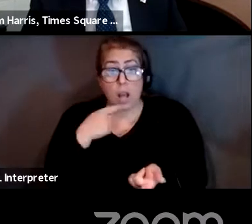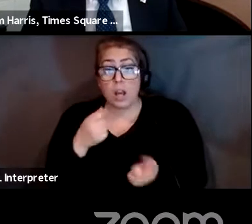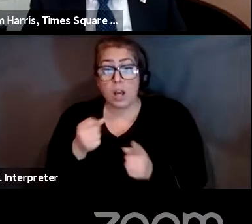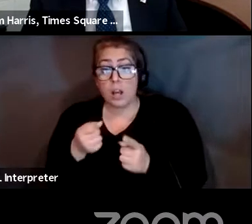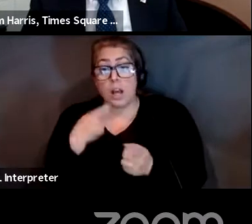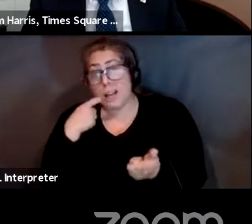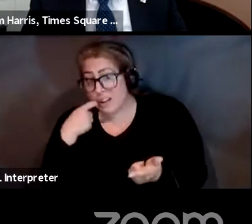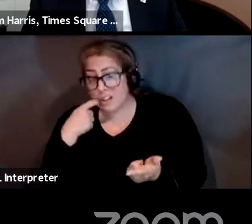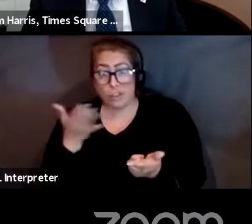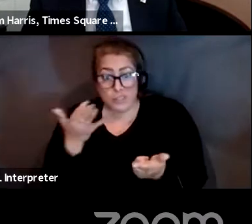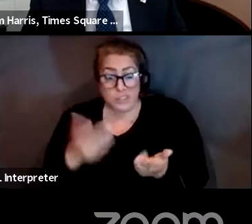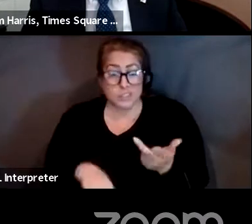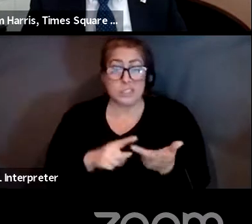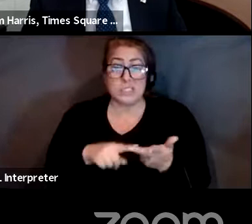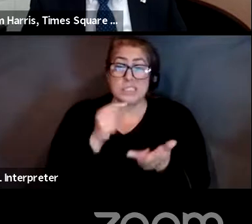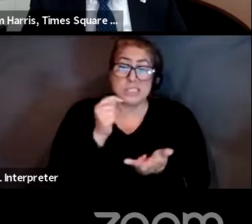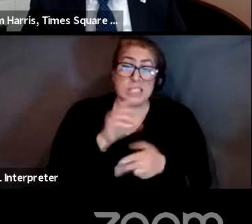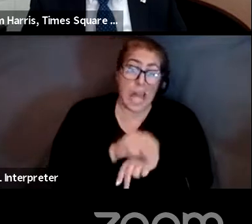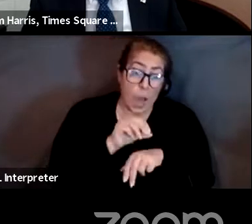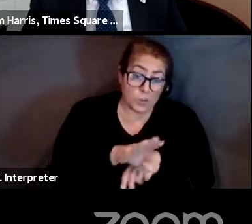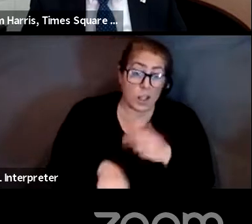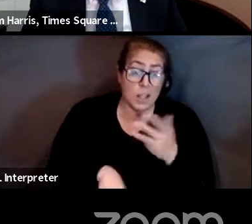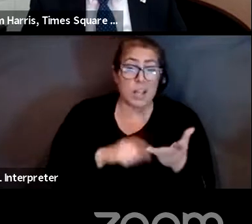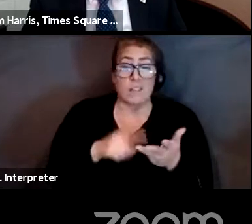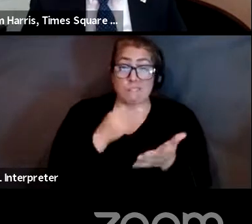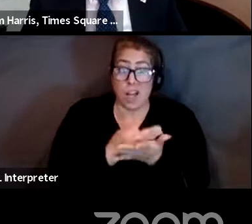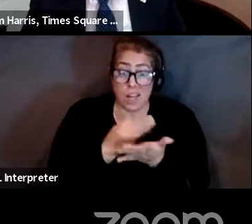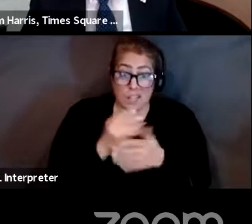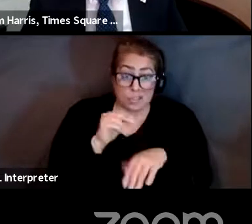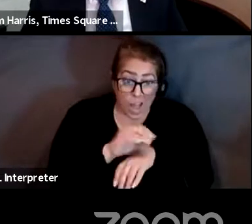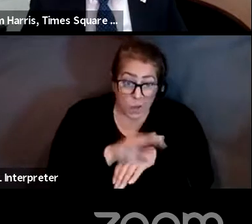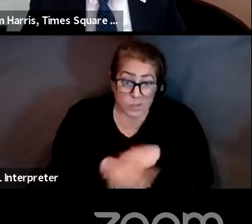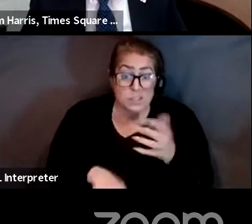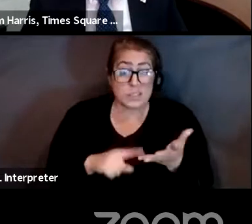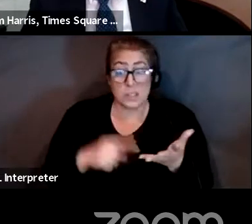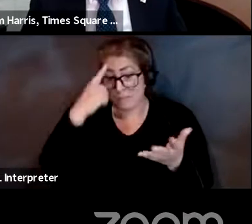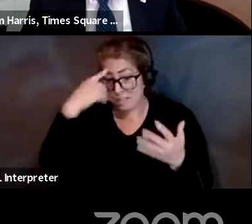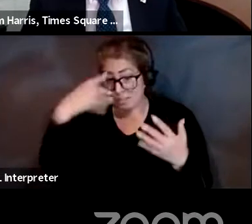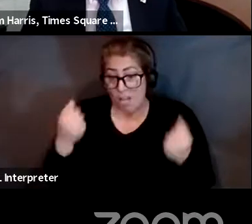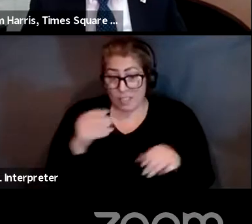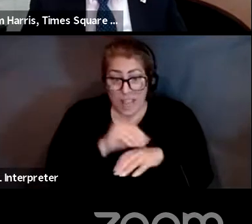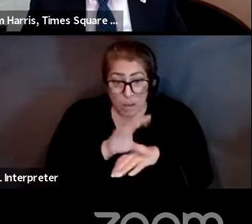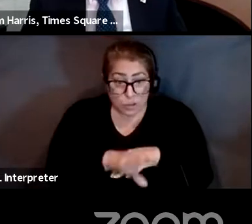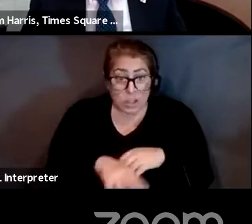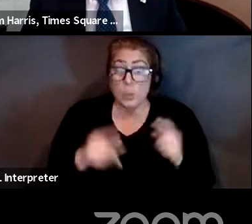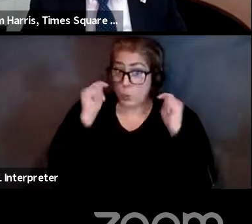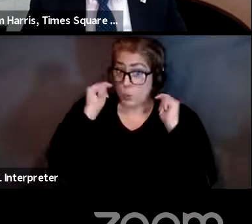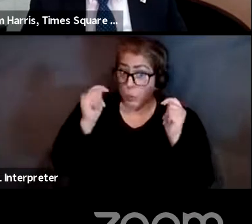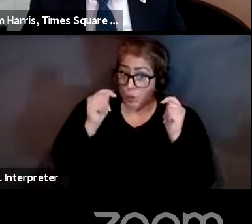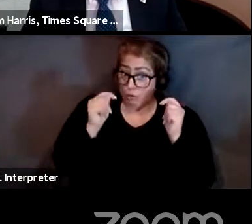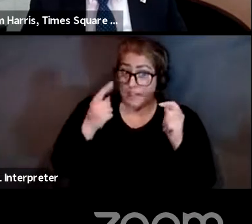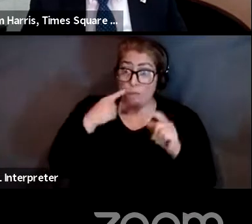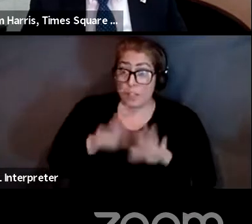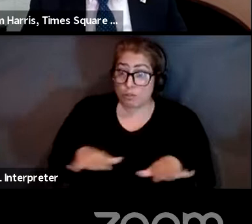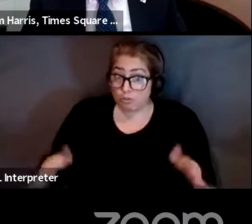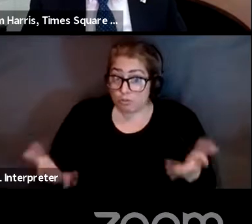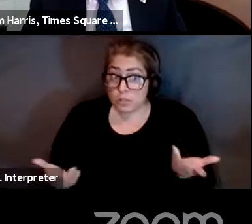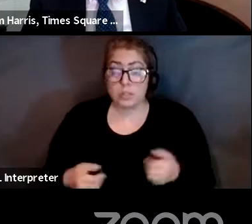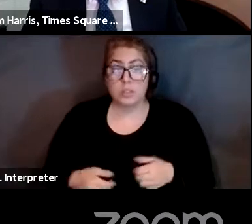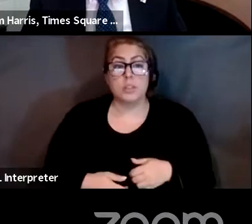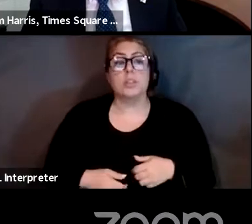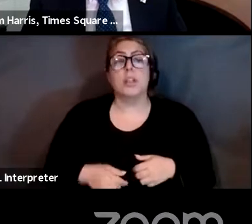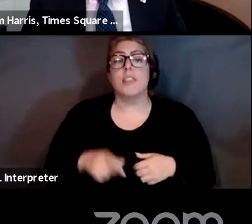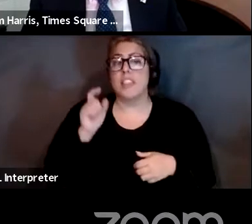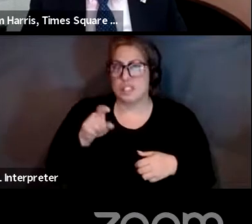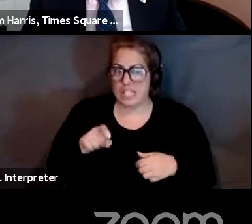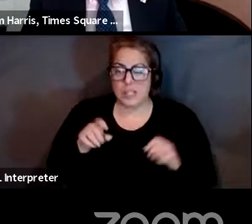need them, counseling, financial counseling, mental health counseling, et cetera, tutoring for the kids. So yes, there is a need to do